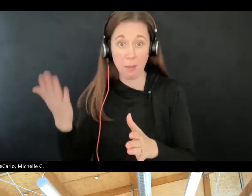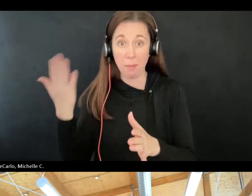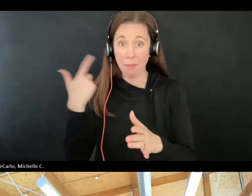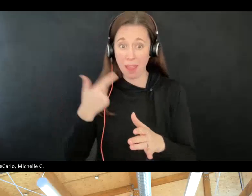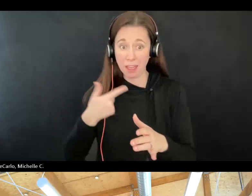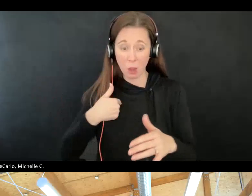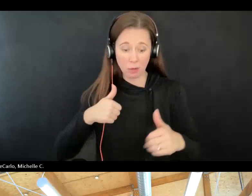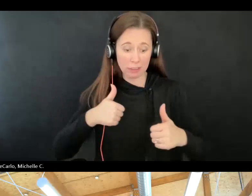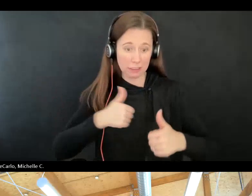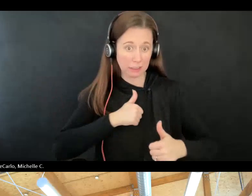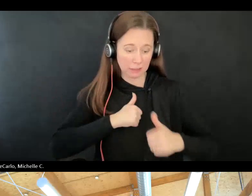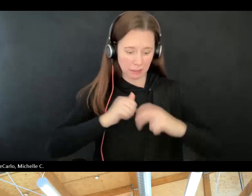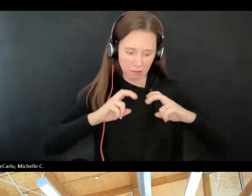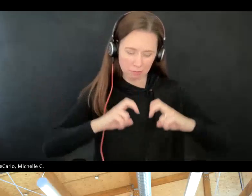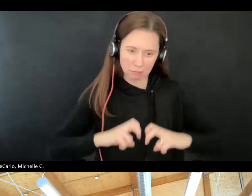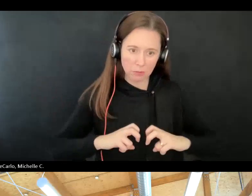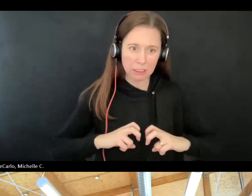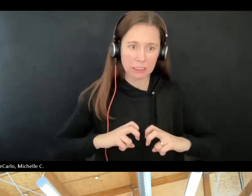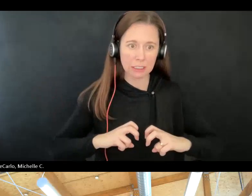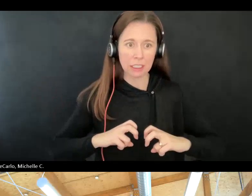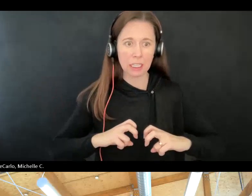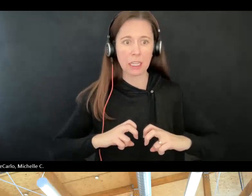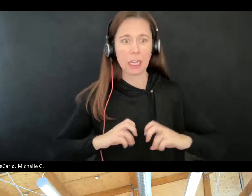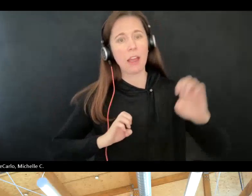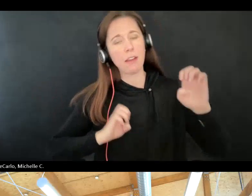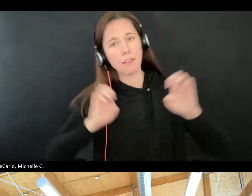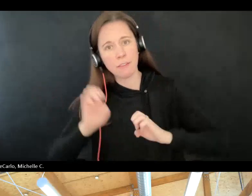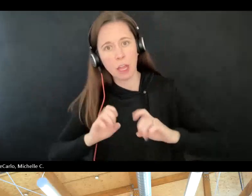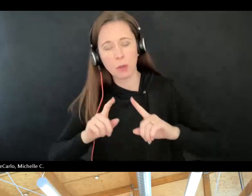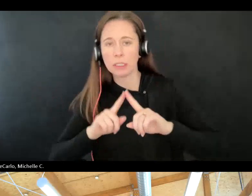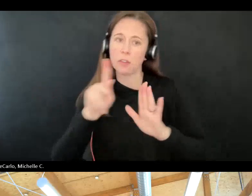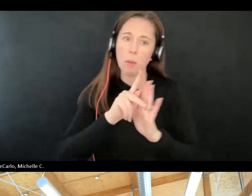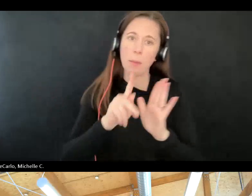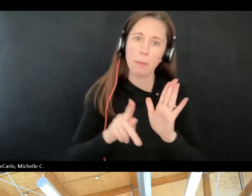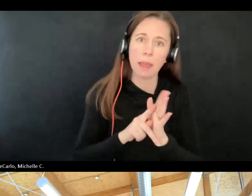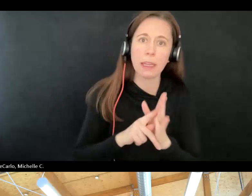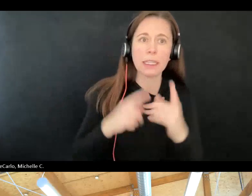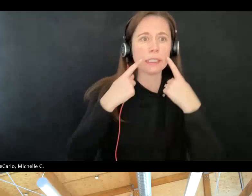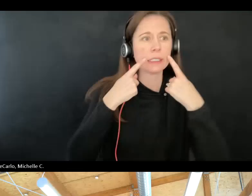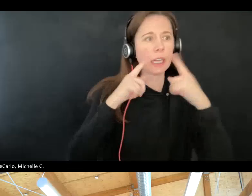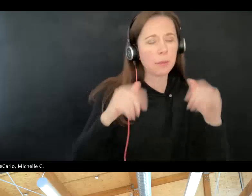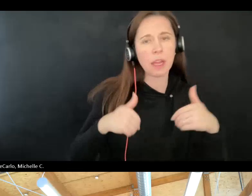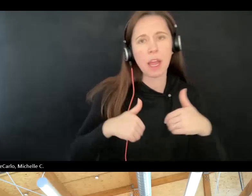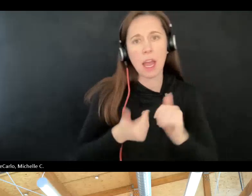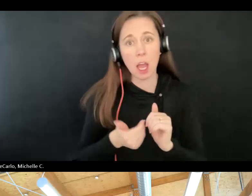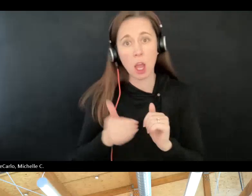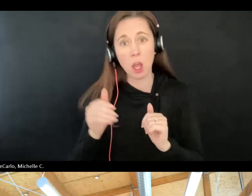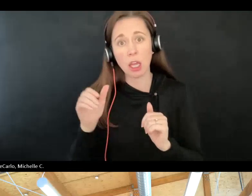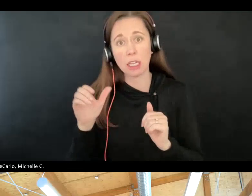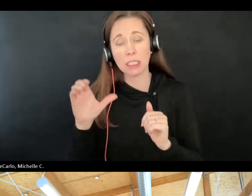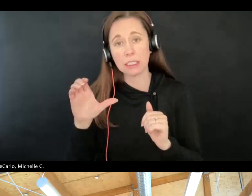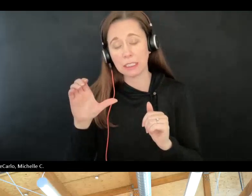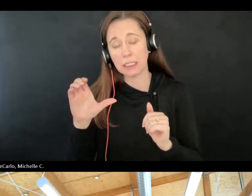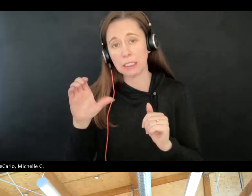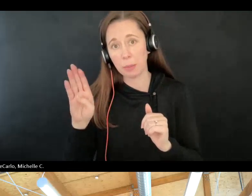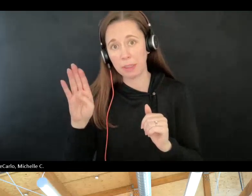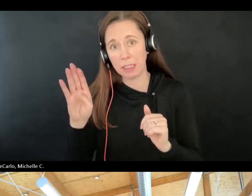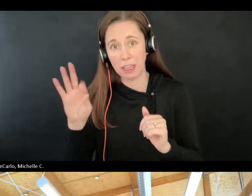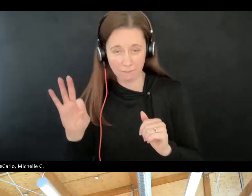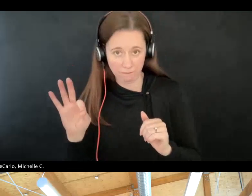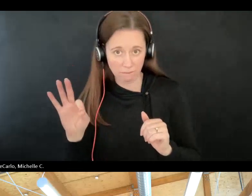as having external partners evaluate the policies and the way we accomplish the policies of CBF. And with that being